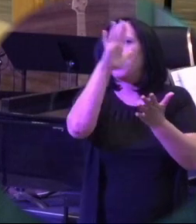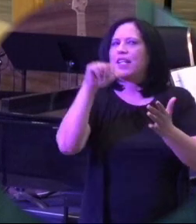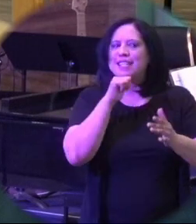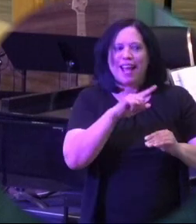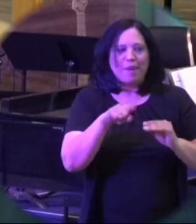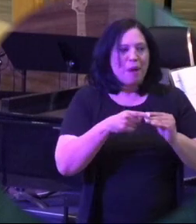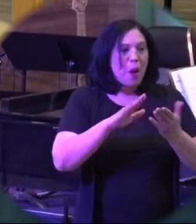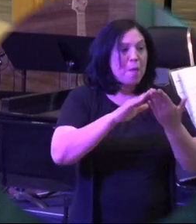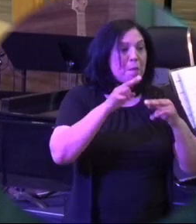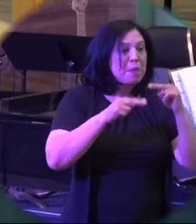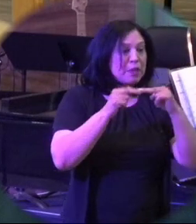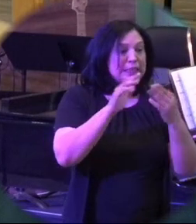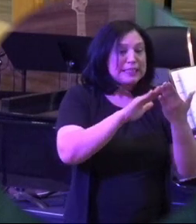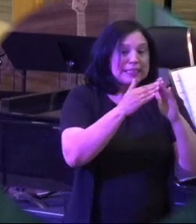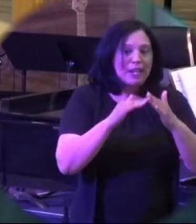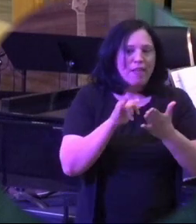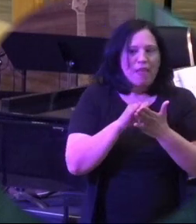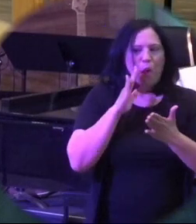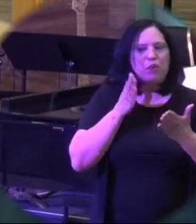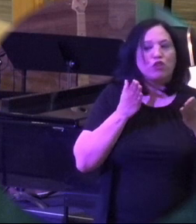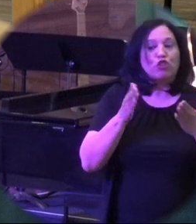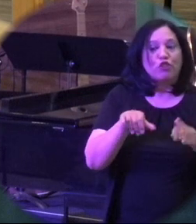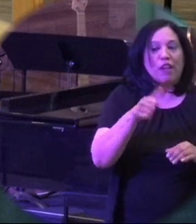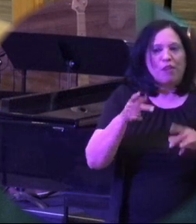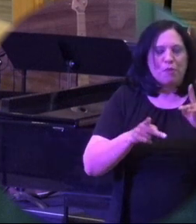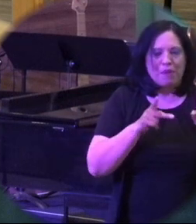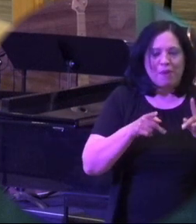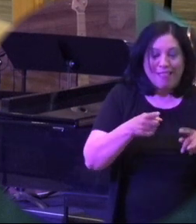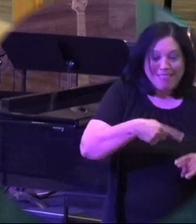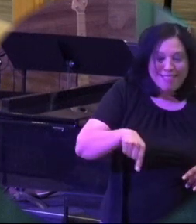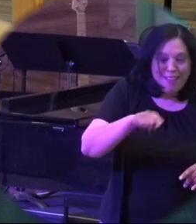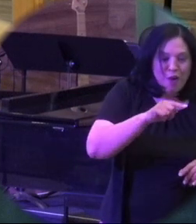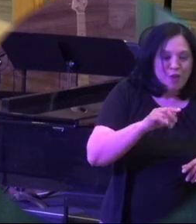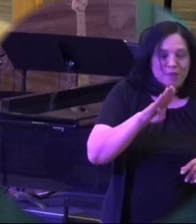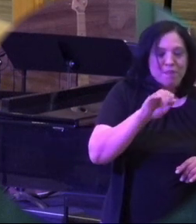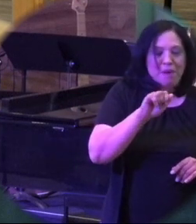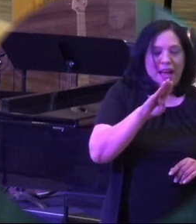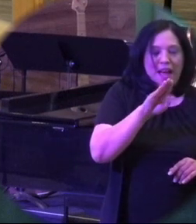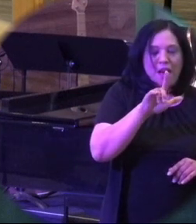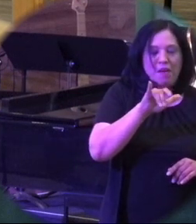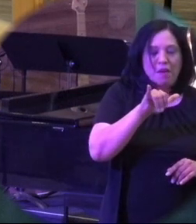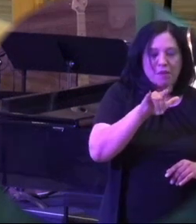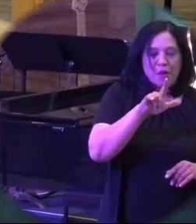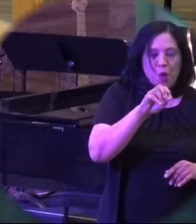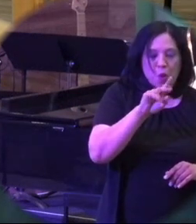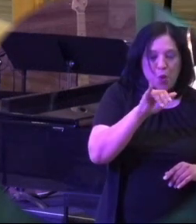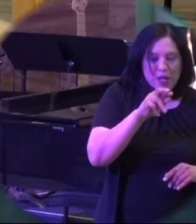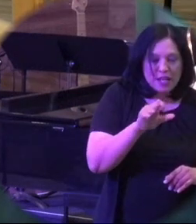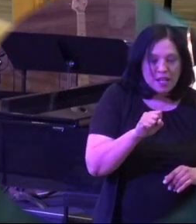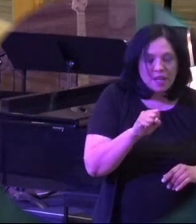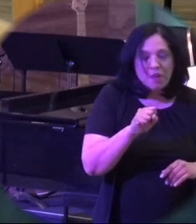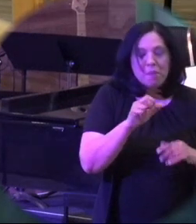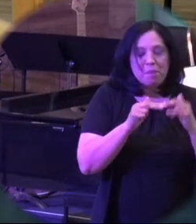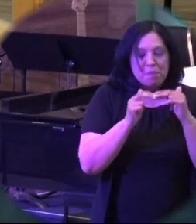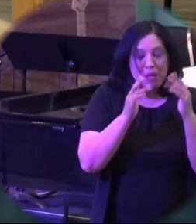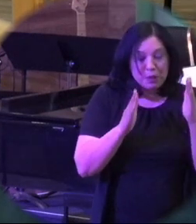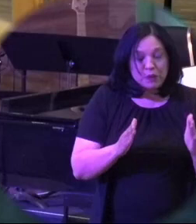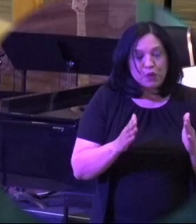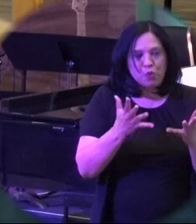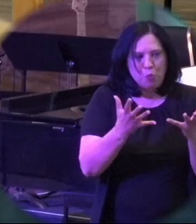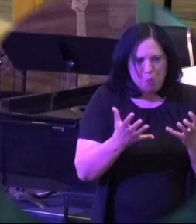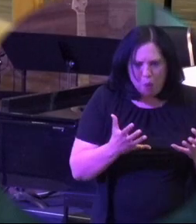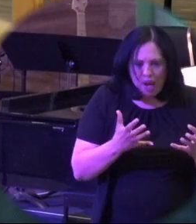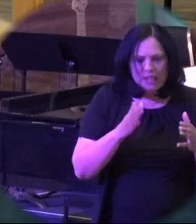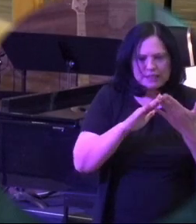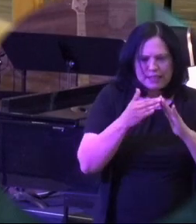building a city that could serve the good of others. These Babylonian builders wanted to build a city for their own good, their own comfort, and their